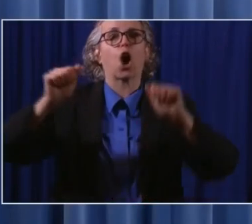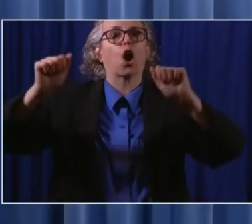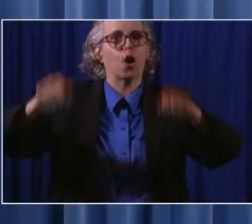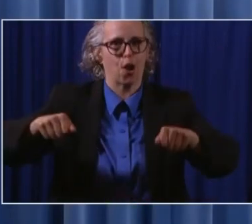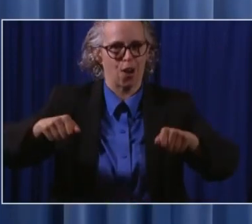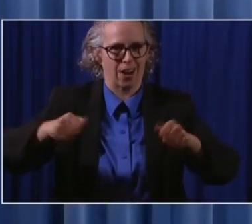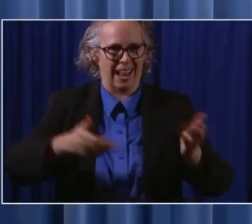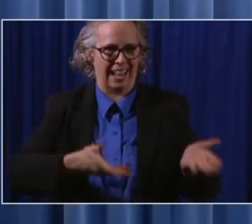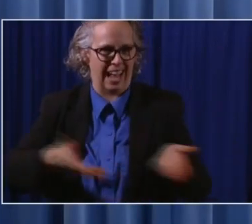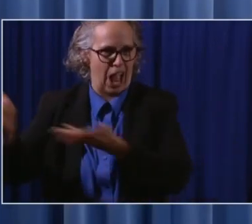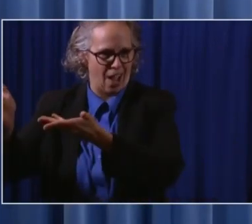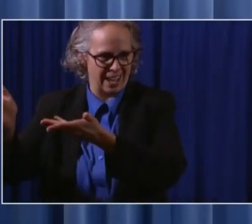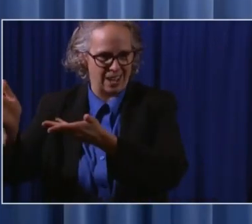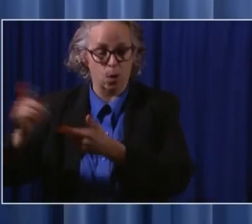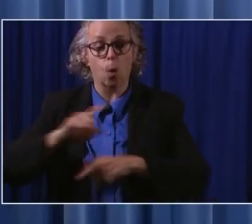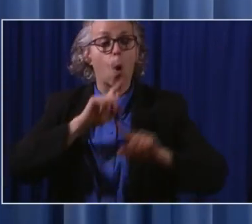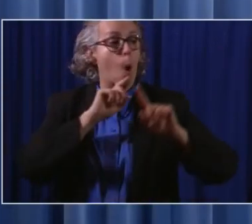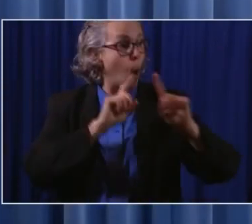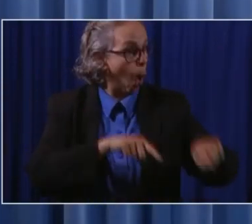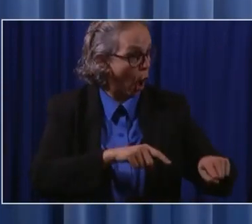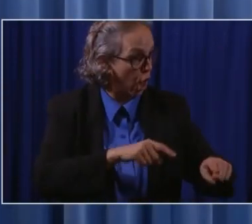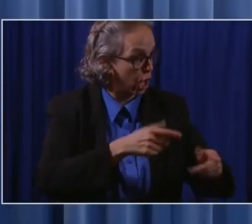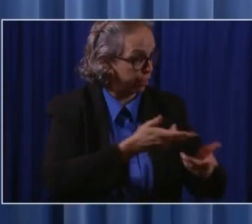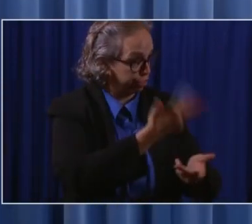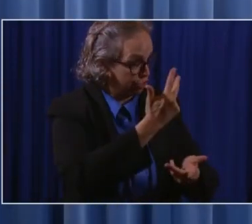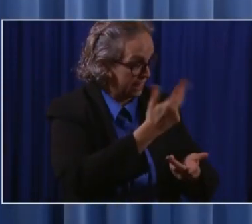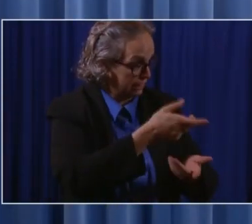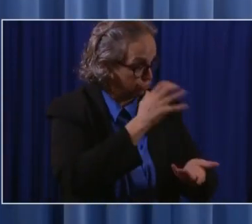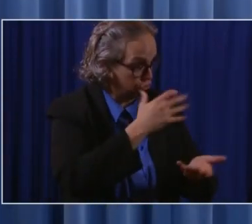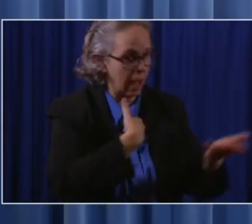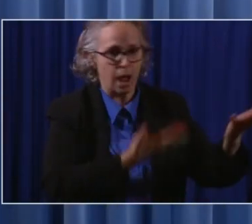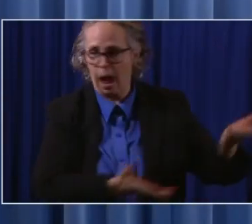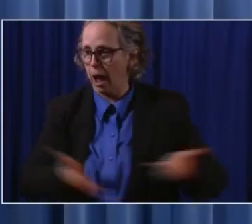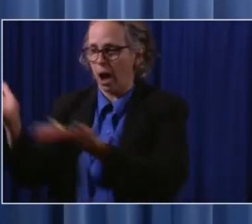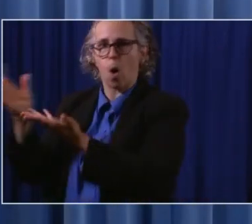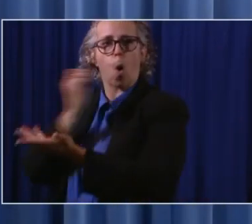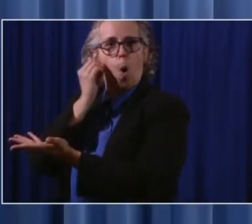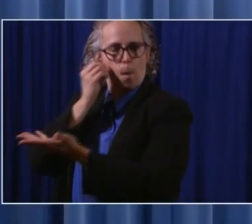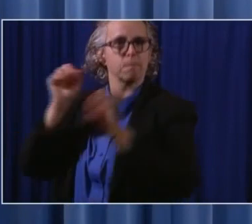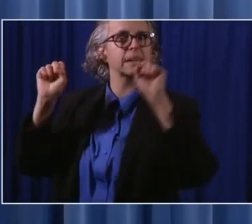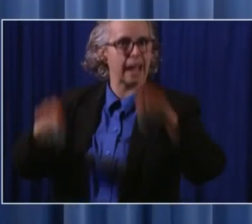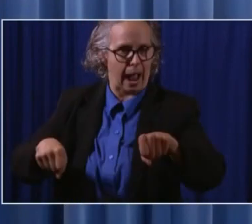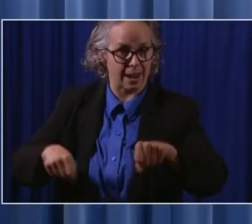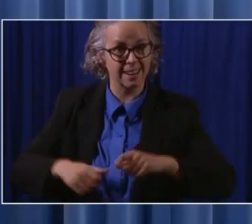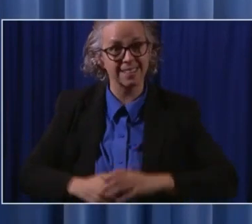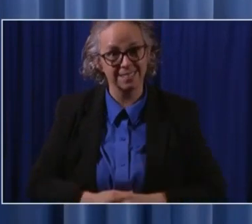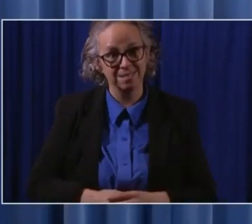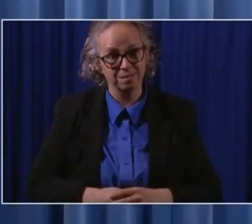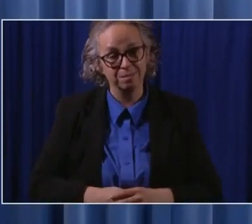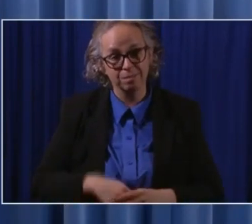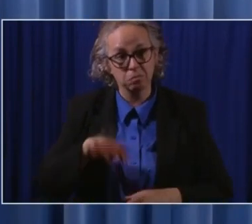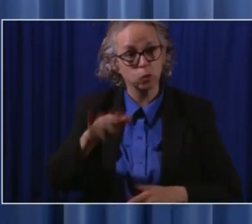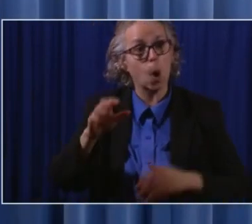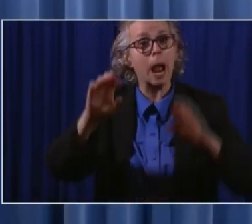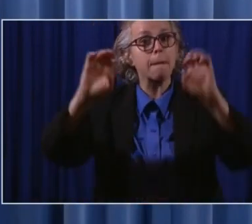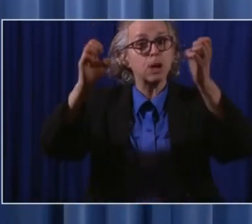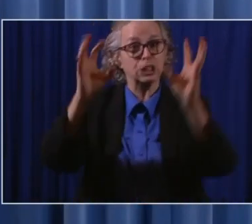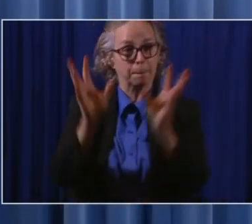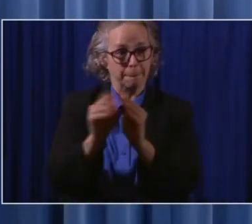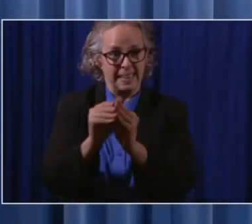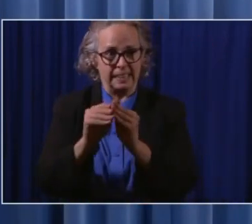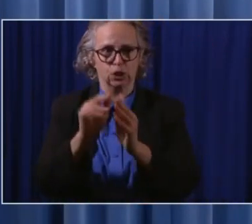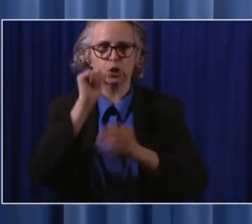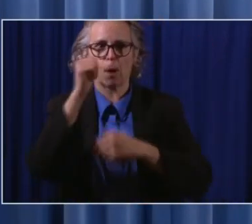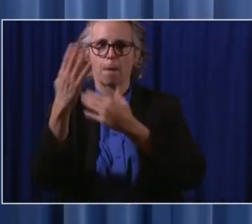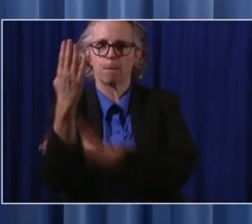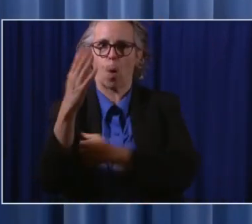drinks, and go home. Liquor Control Commission, I'm told, will hold their emergency meeting tomorrow at 9 a.m. If the emergency